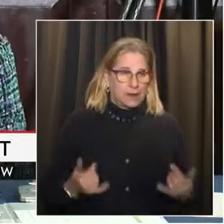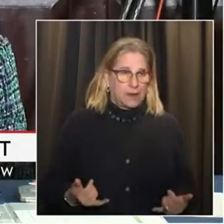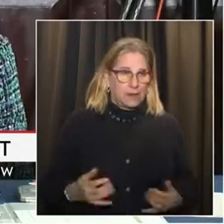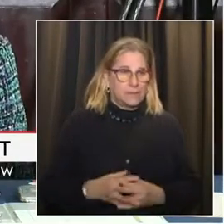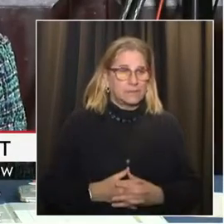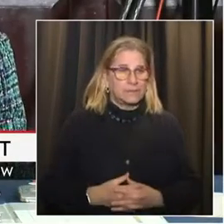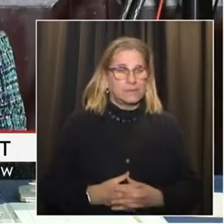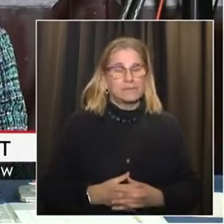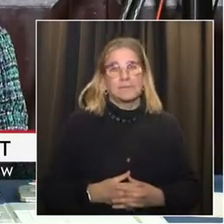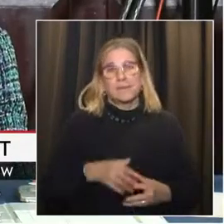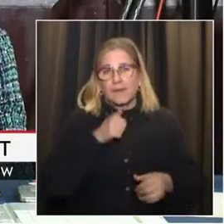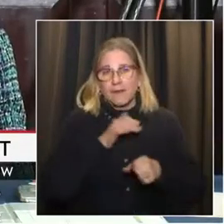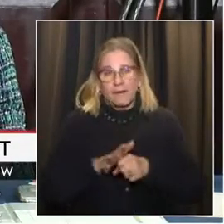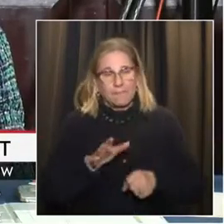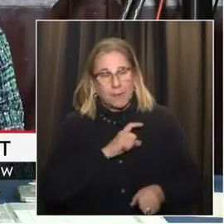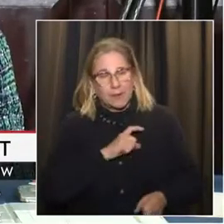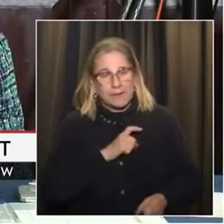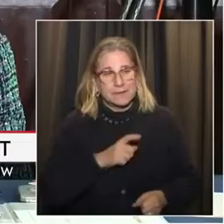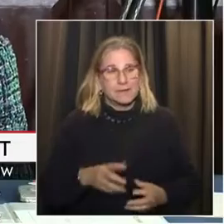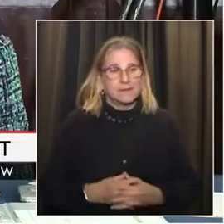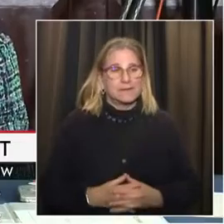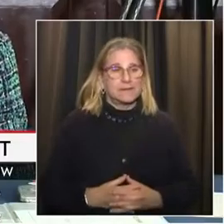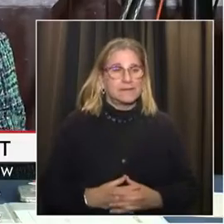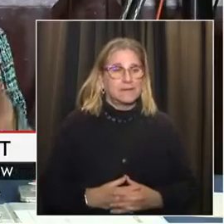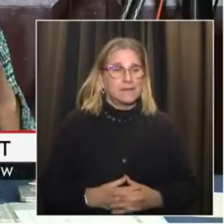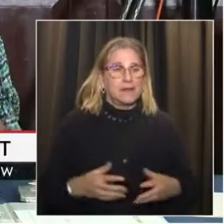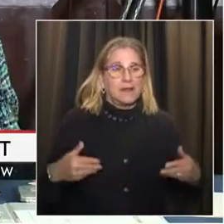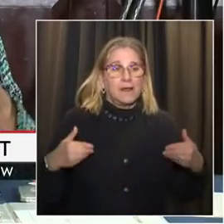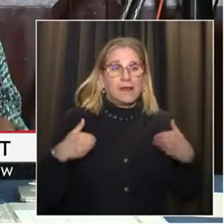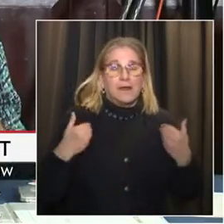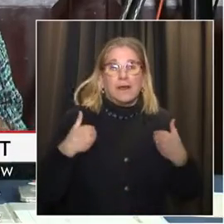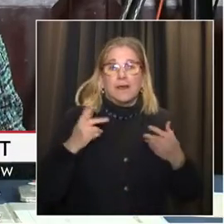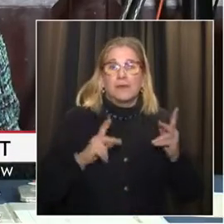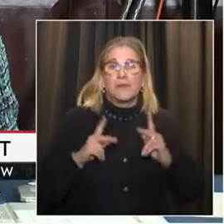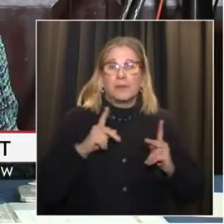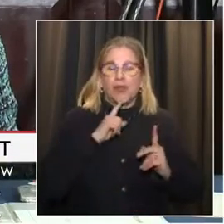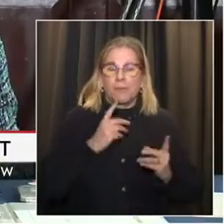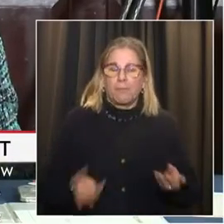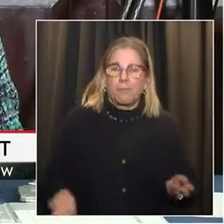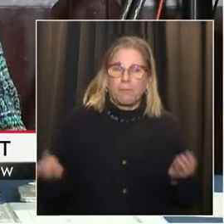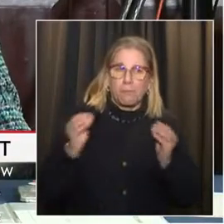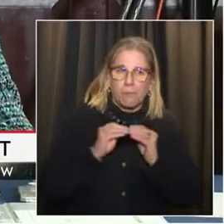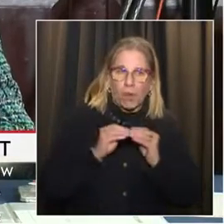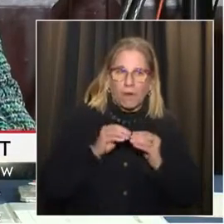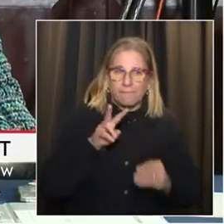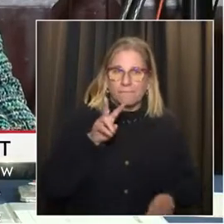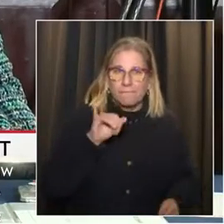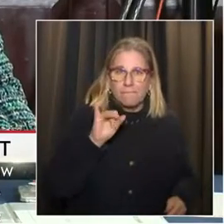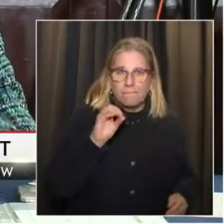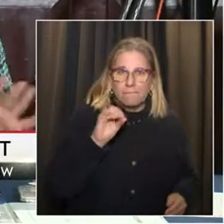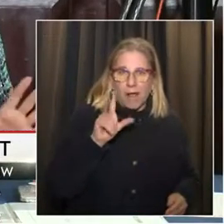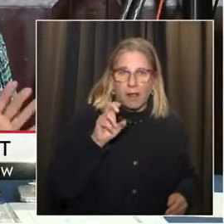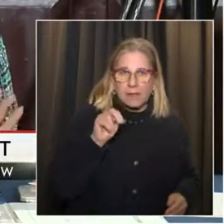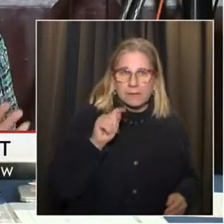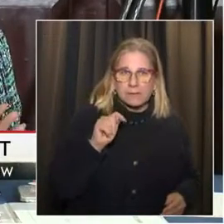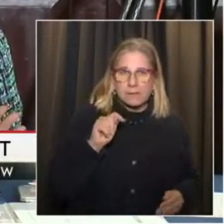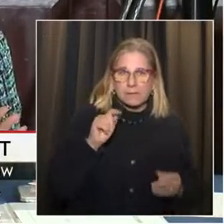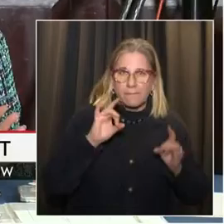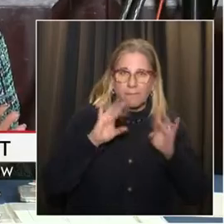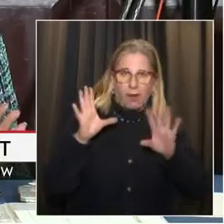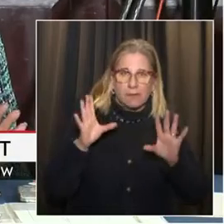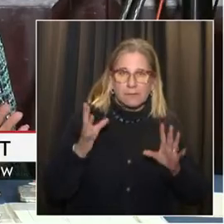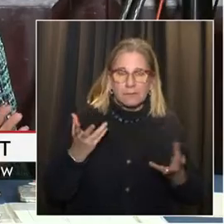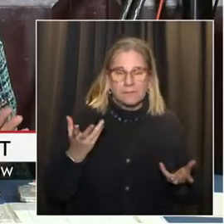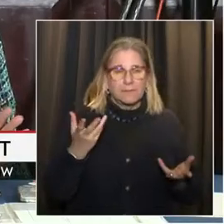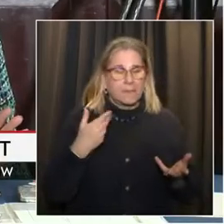more violent juveniles, and there have been policy decisions about how we address it. So we have to lay it out